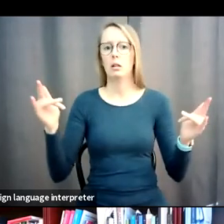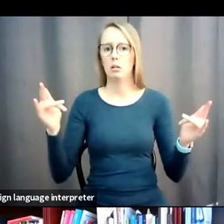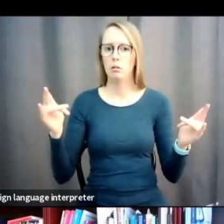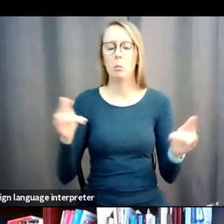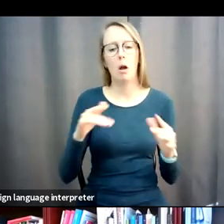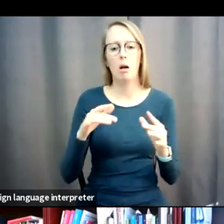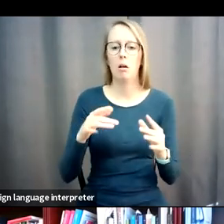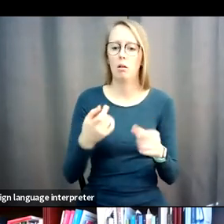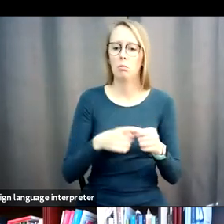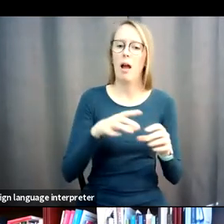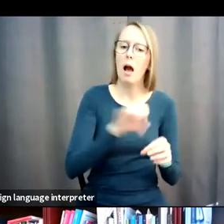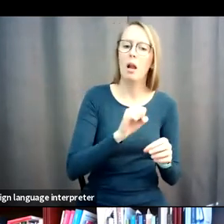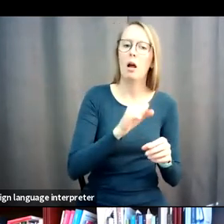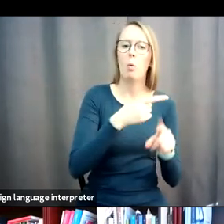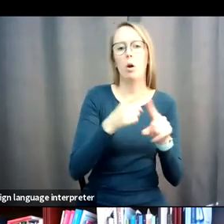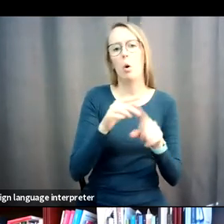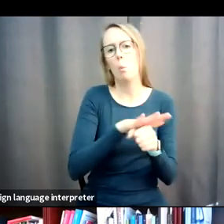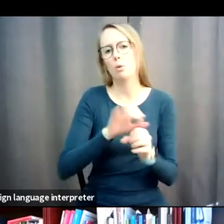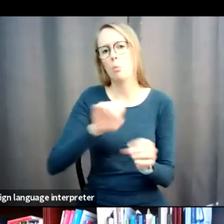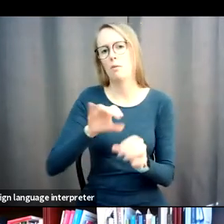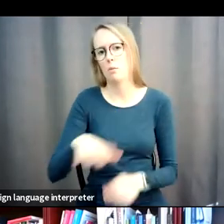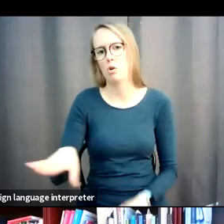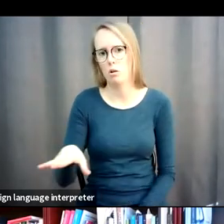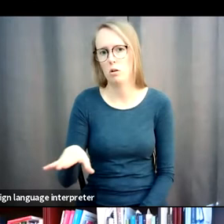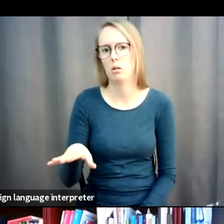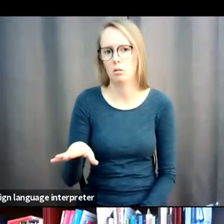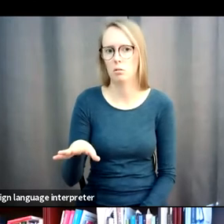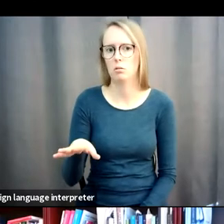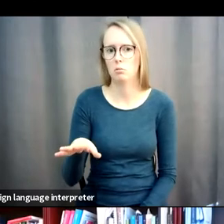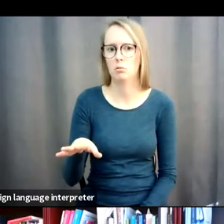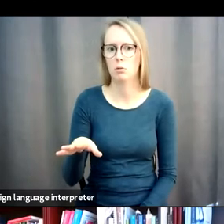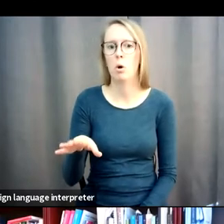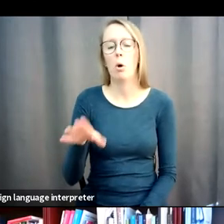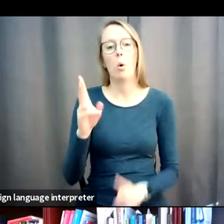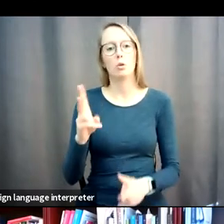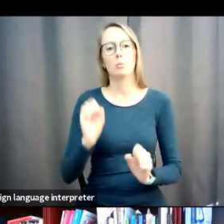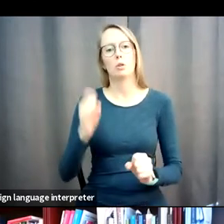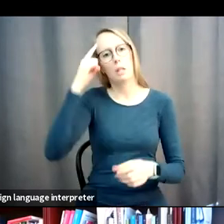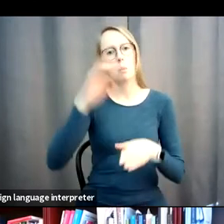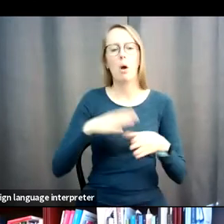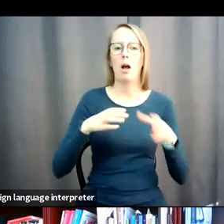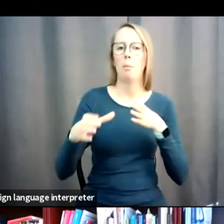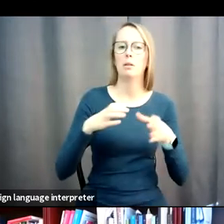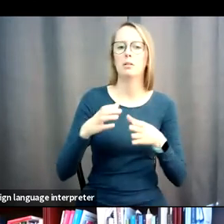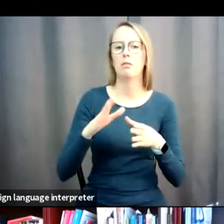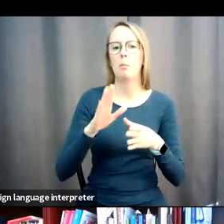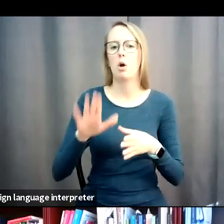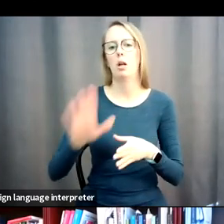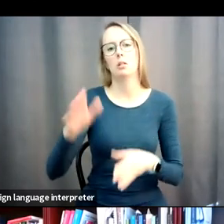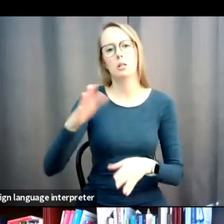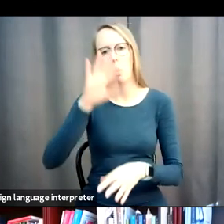the child, the views of the child being given due weight in accordance with the age and maturity of the child.